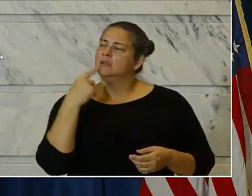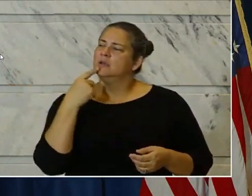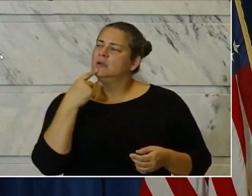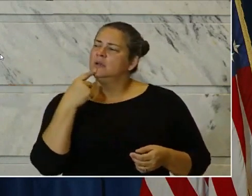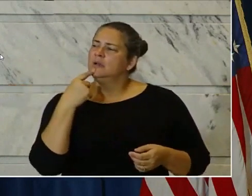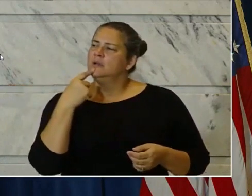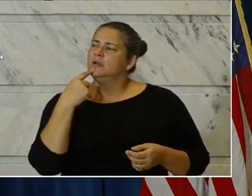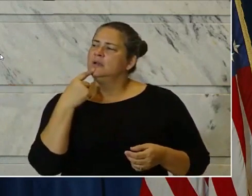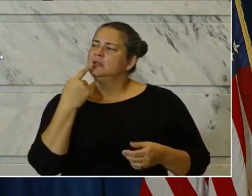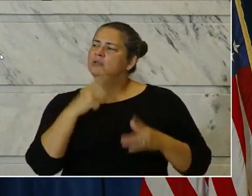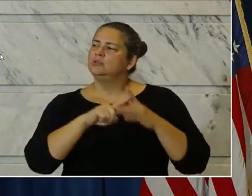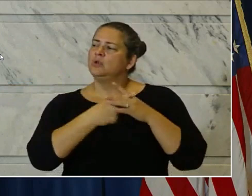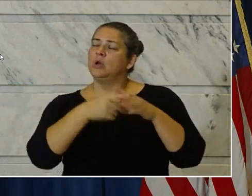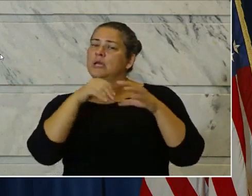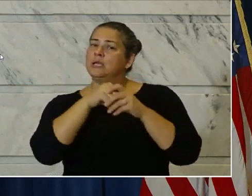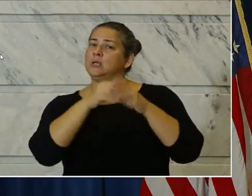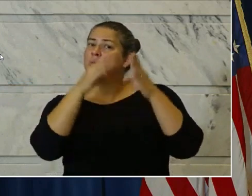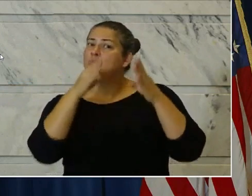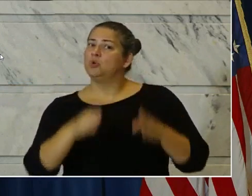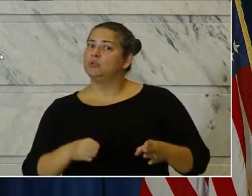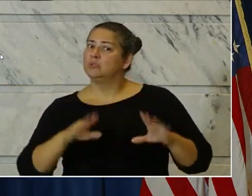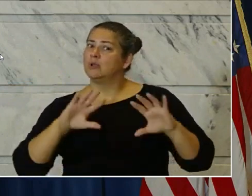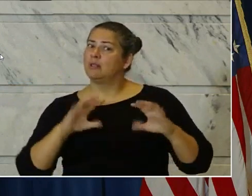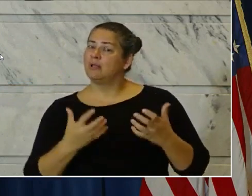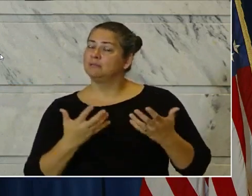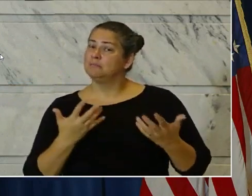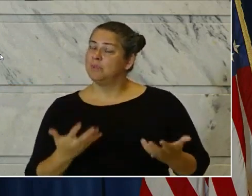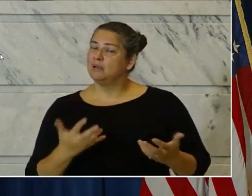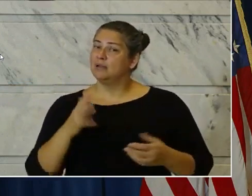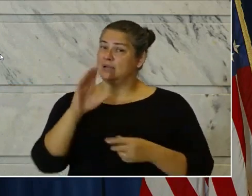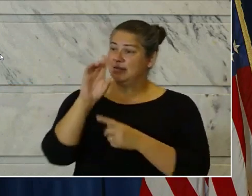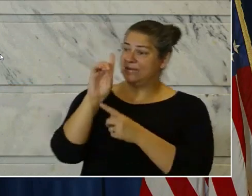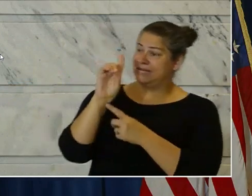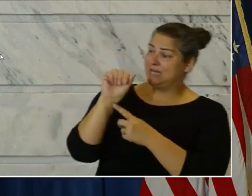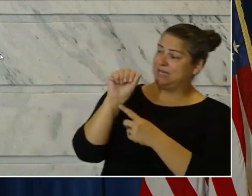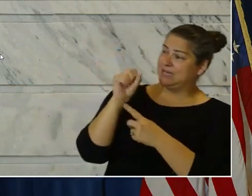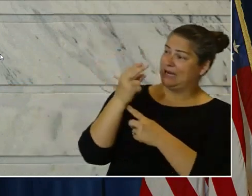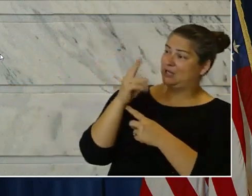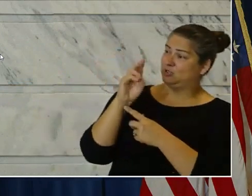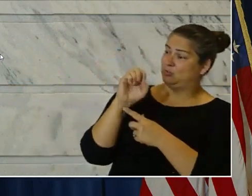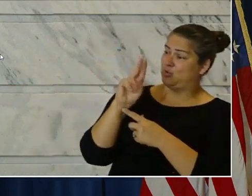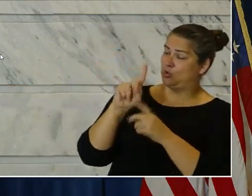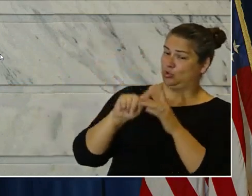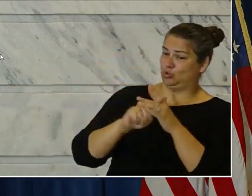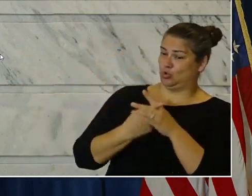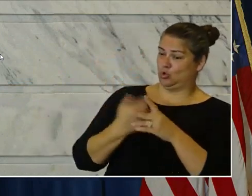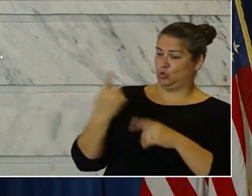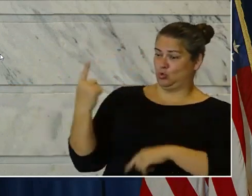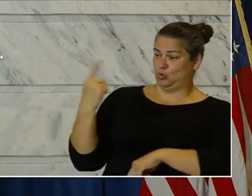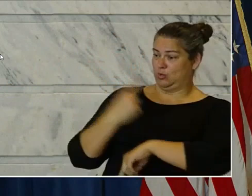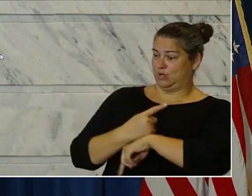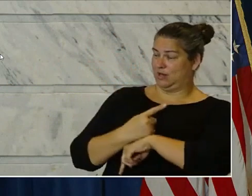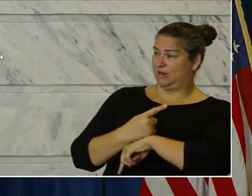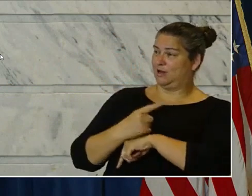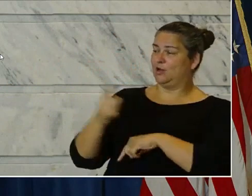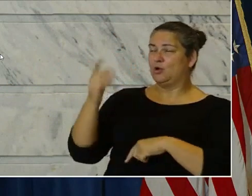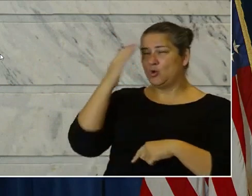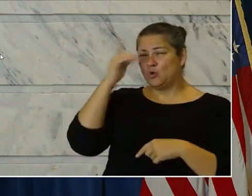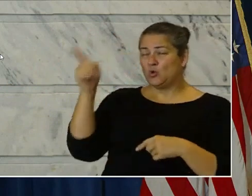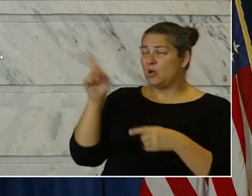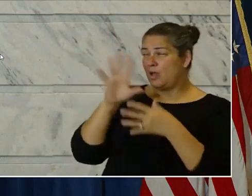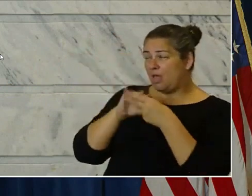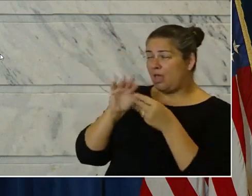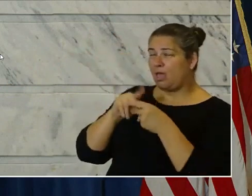start in-person classes, but you know, obviously we have the dashboard starting to go online here, but as we're talking about the number of cases, you